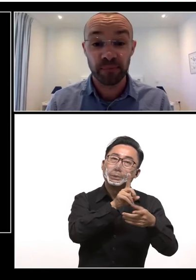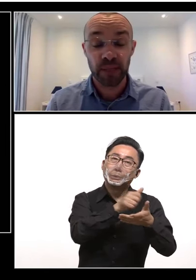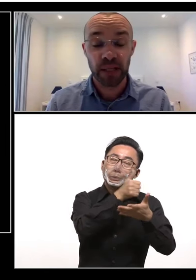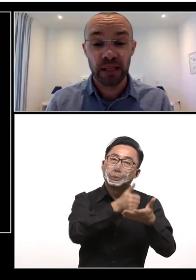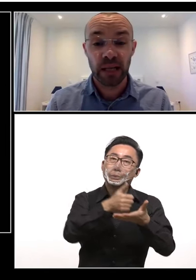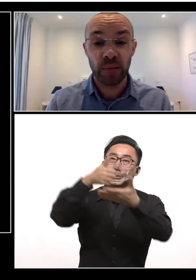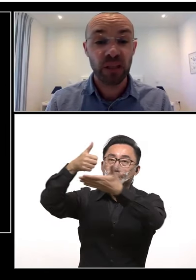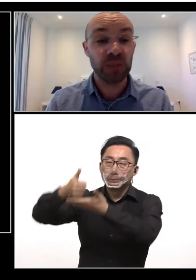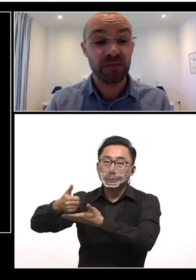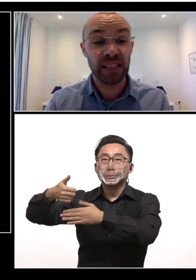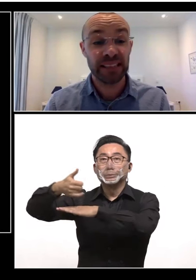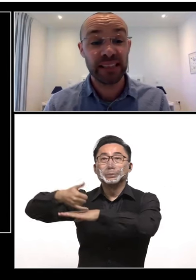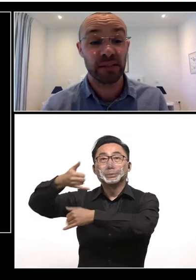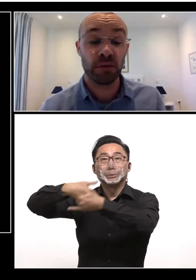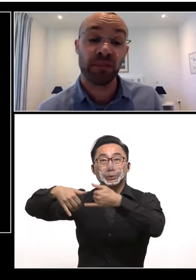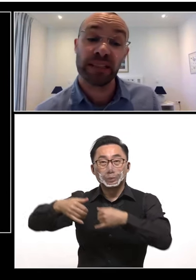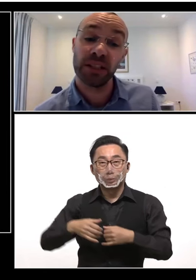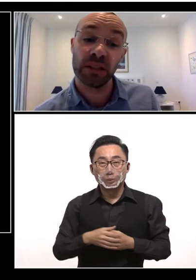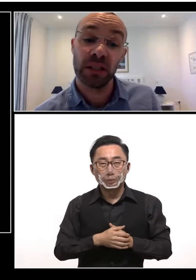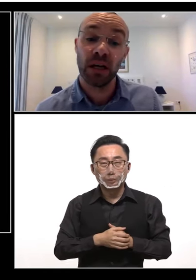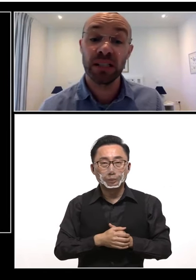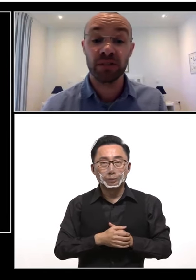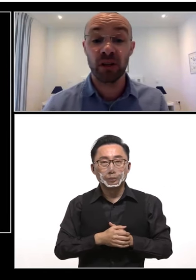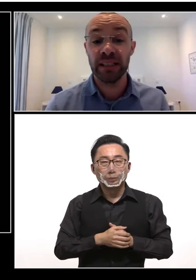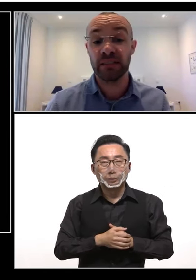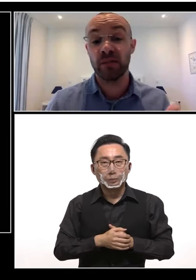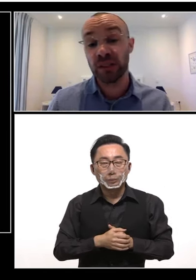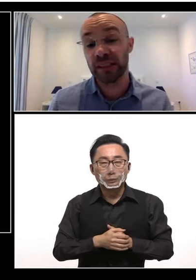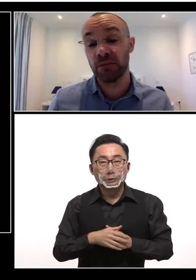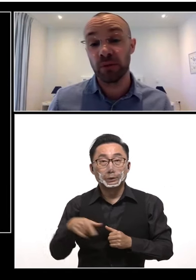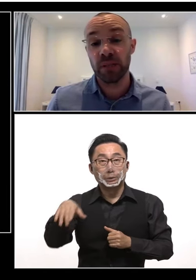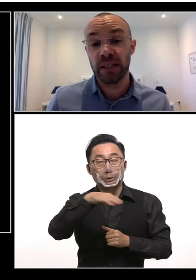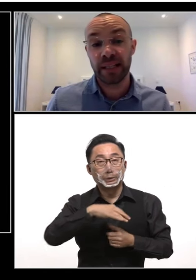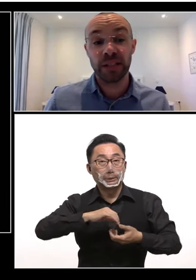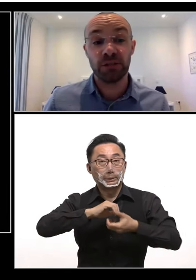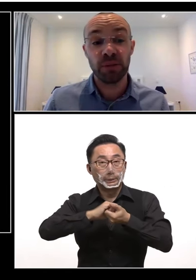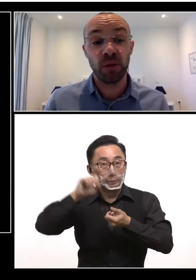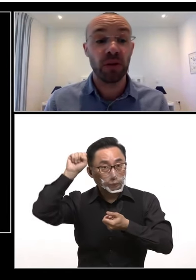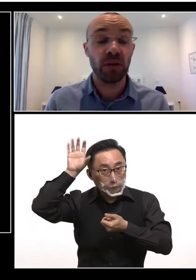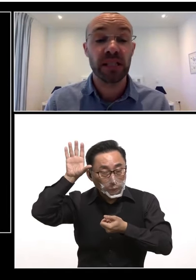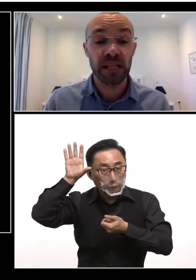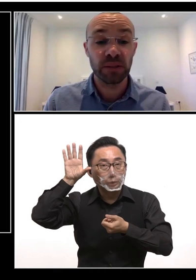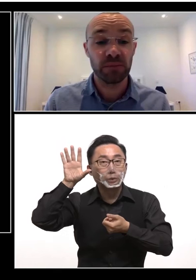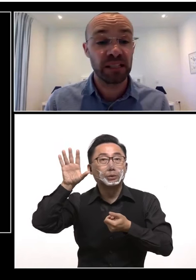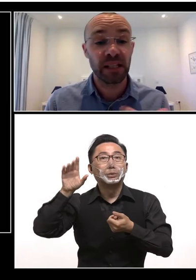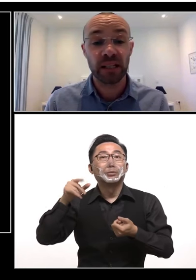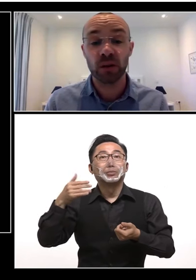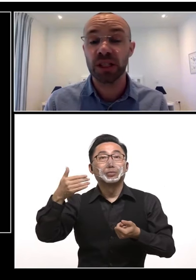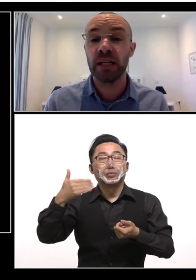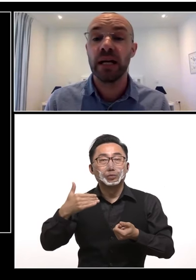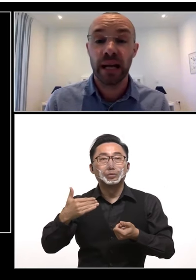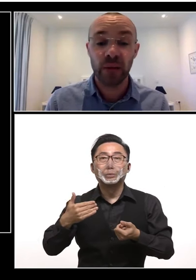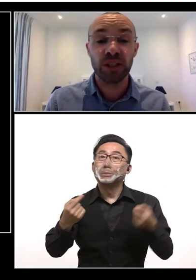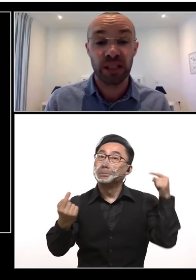it. And because we devise theatre through improvisation, our deaf colleagues have a voice in the room. They contribute on their own terms, bringing their